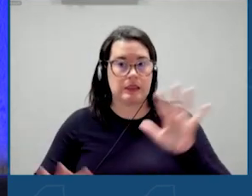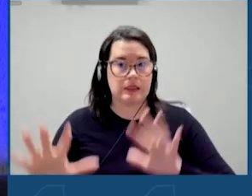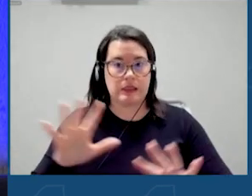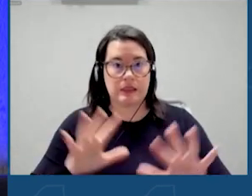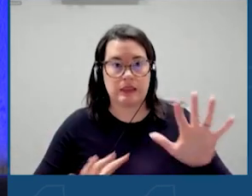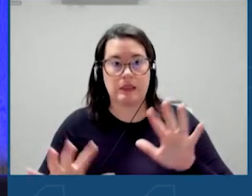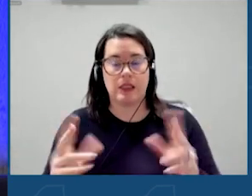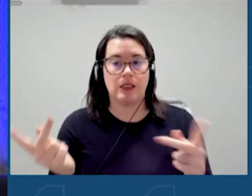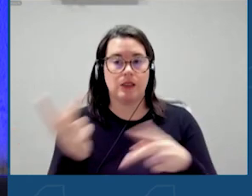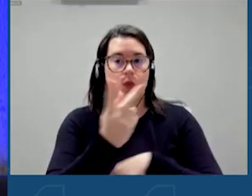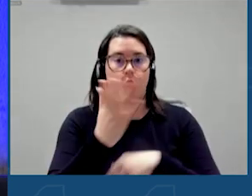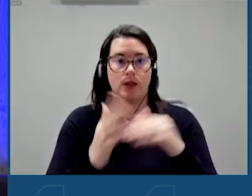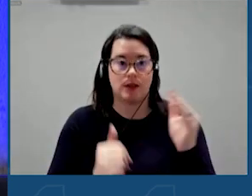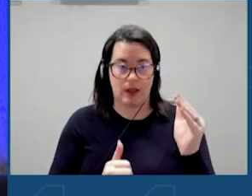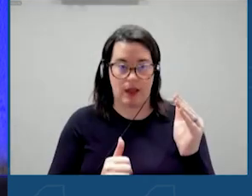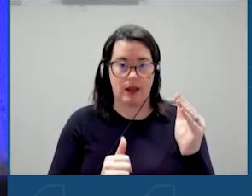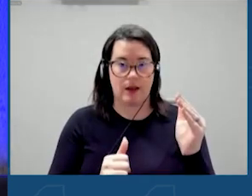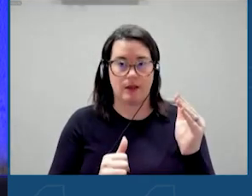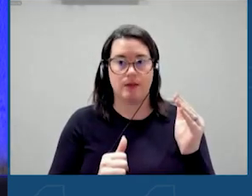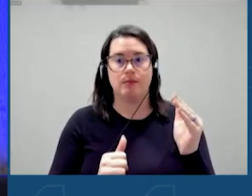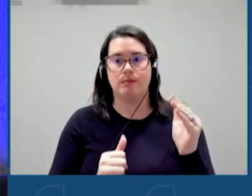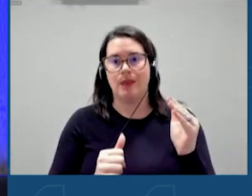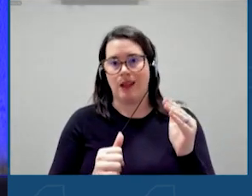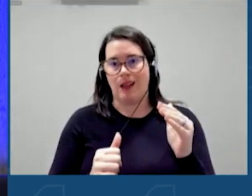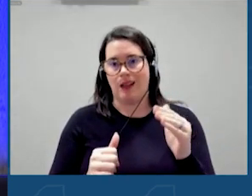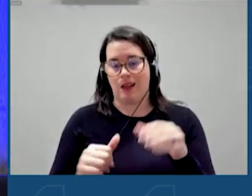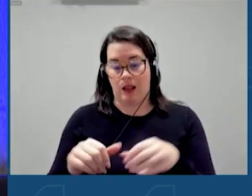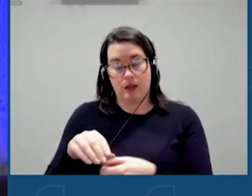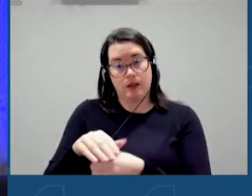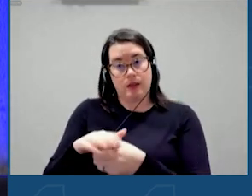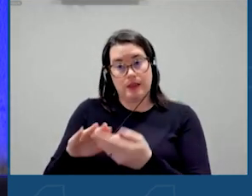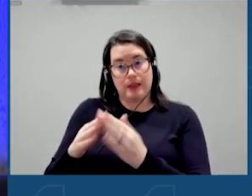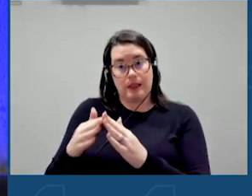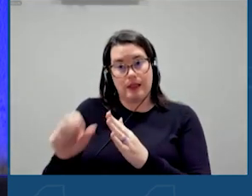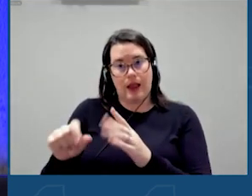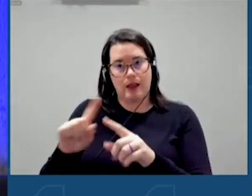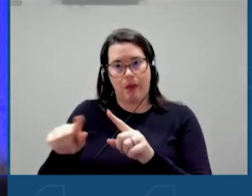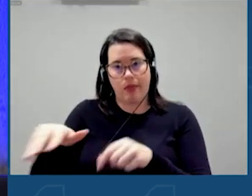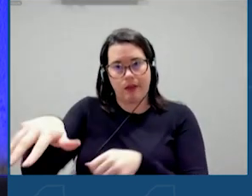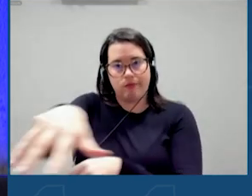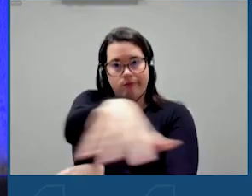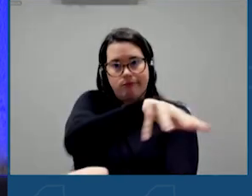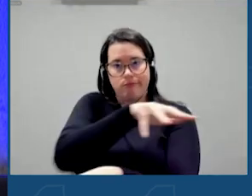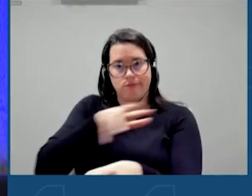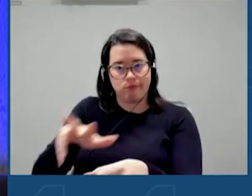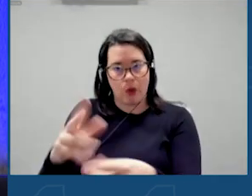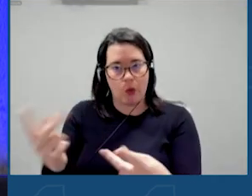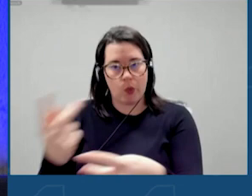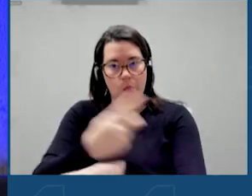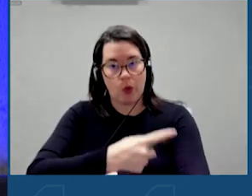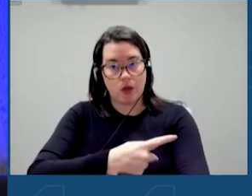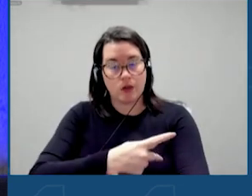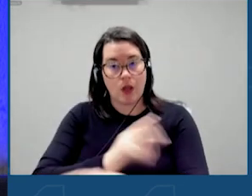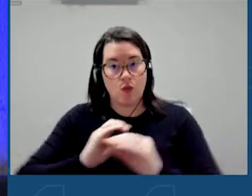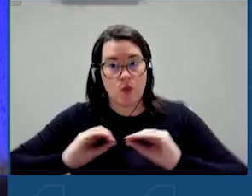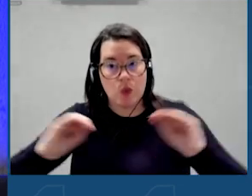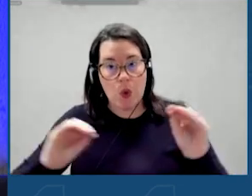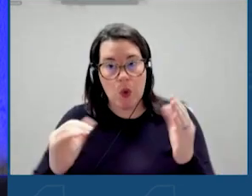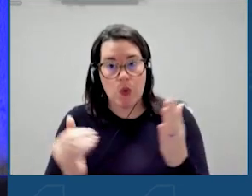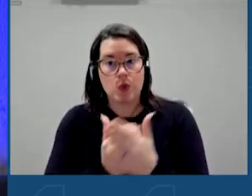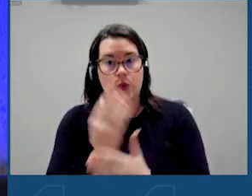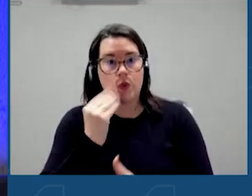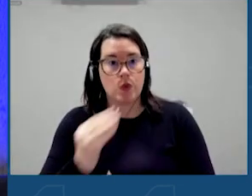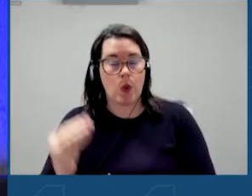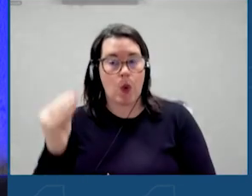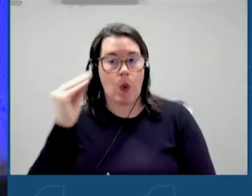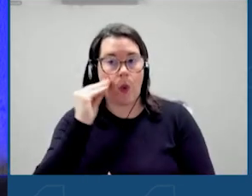our downtown, in our suburbs. Virtually no new housing has been created in large swaths